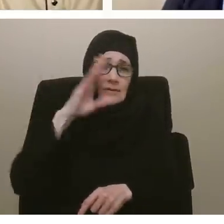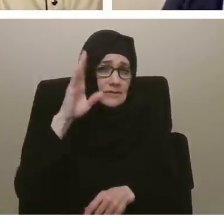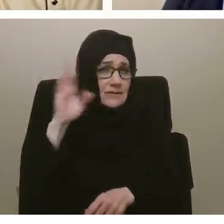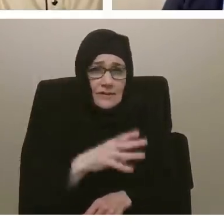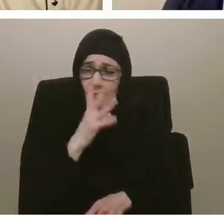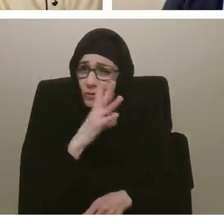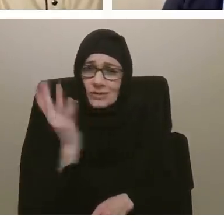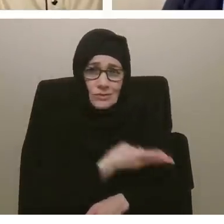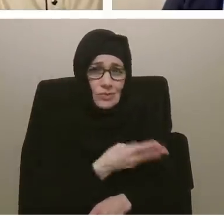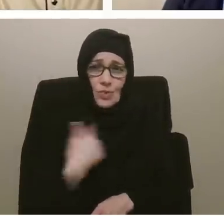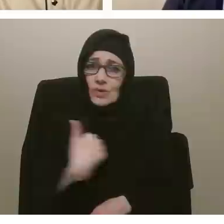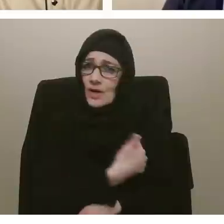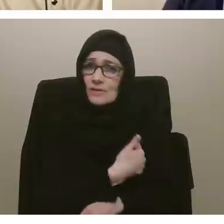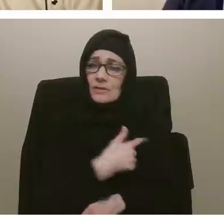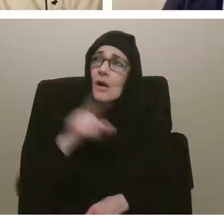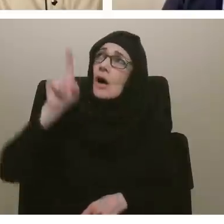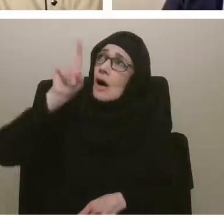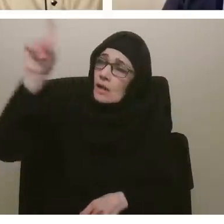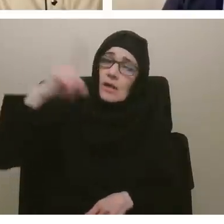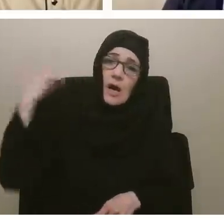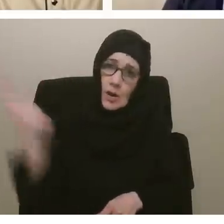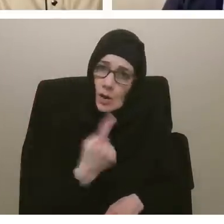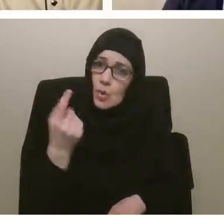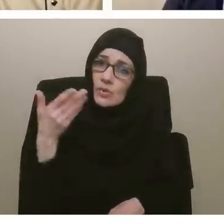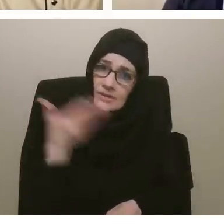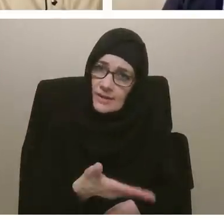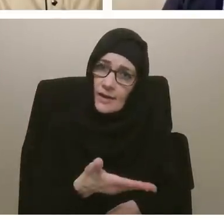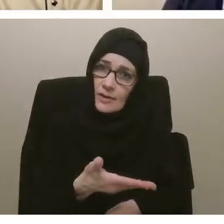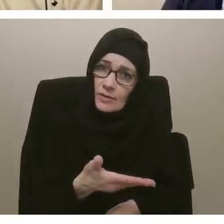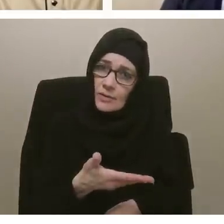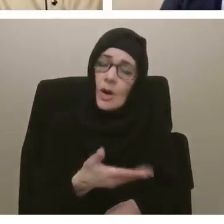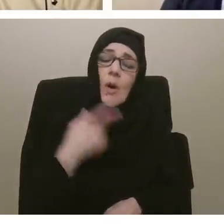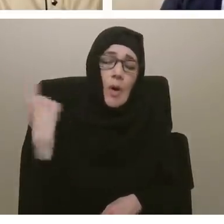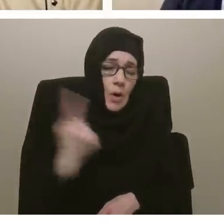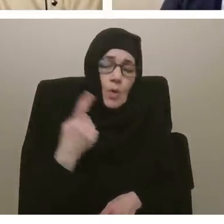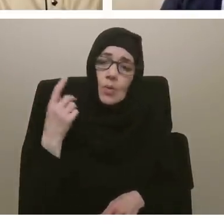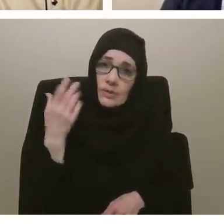Allah subhanahu wa ta'ala is very present. Hayyun qayyum, right?